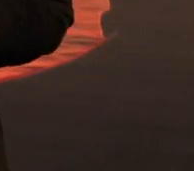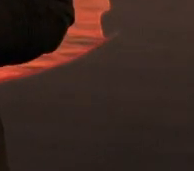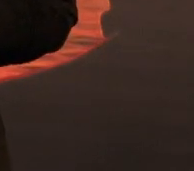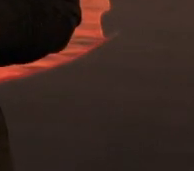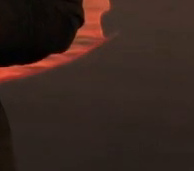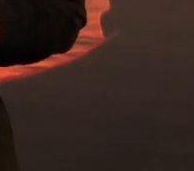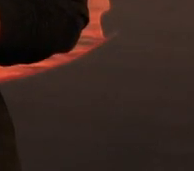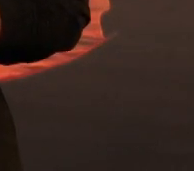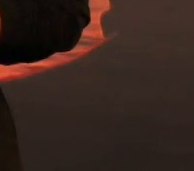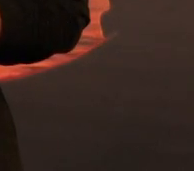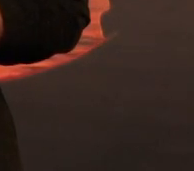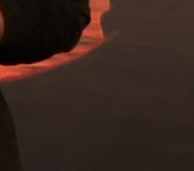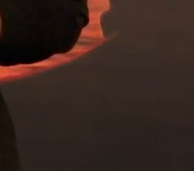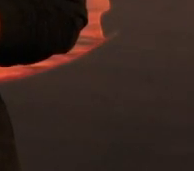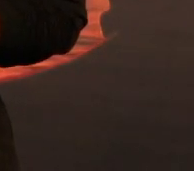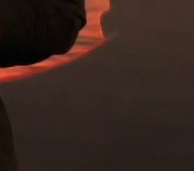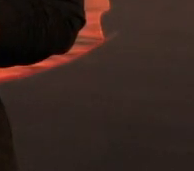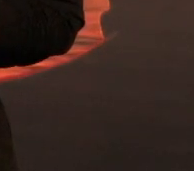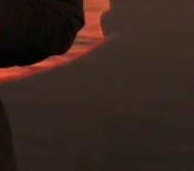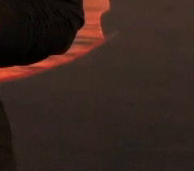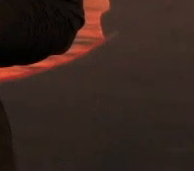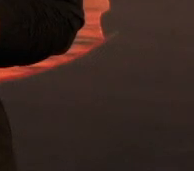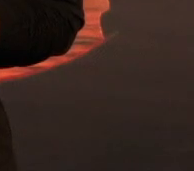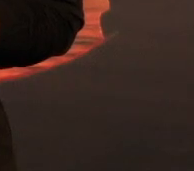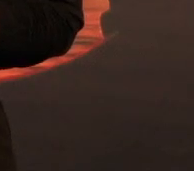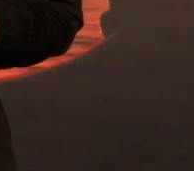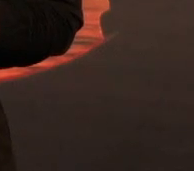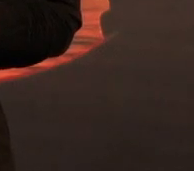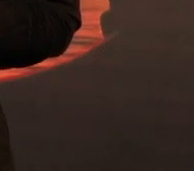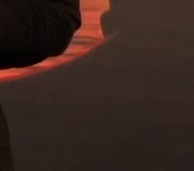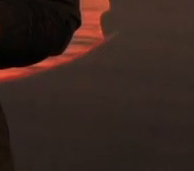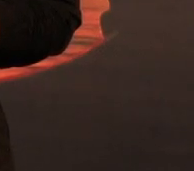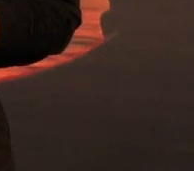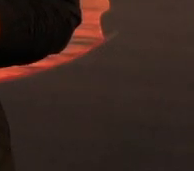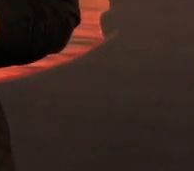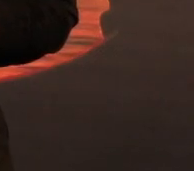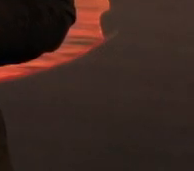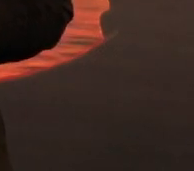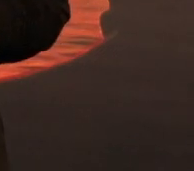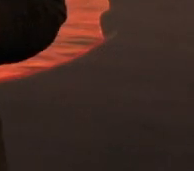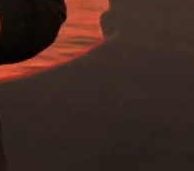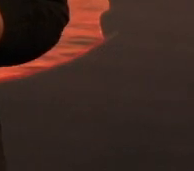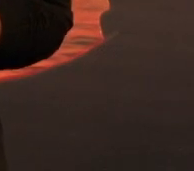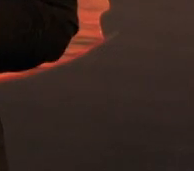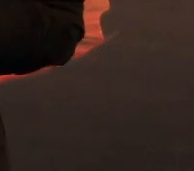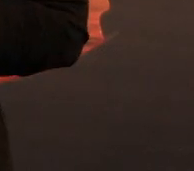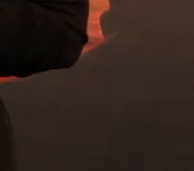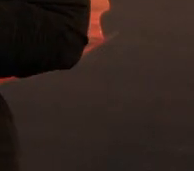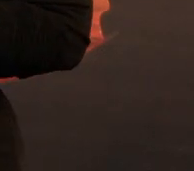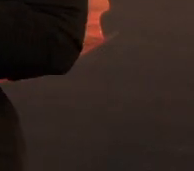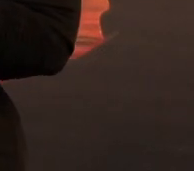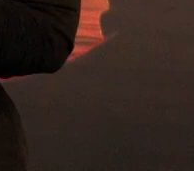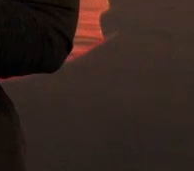on television and those who are here in Kisumu City. In Jesus' name, amen. Amen.